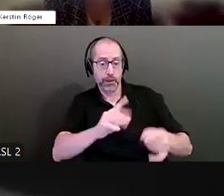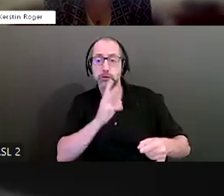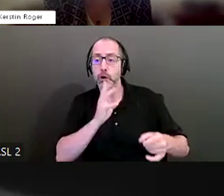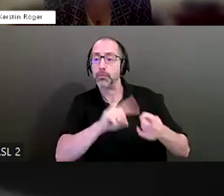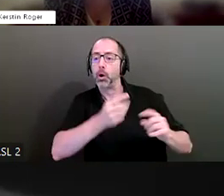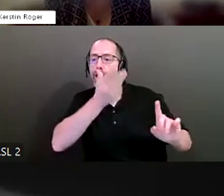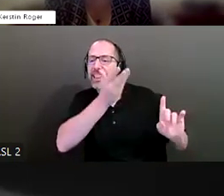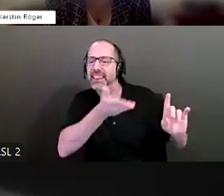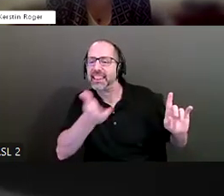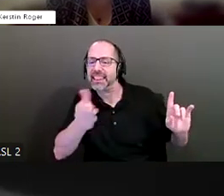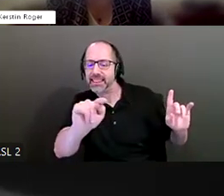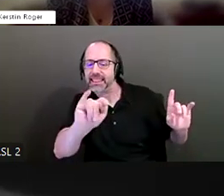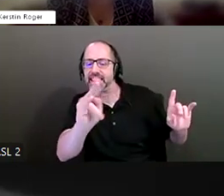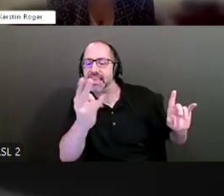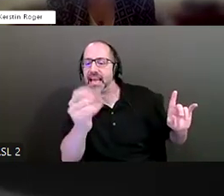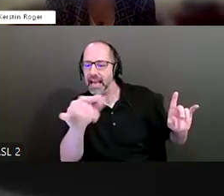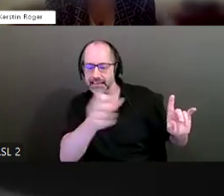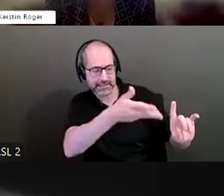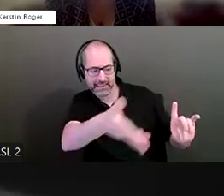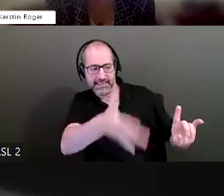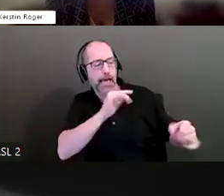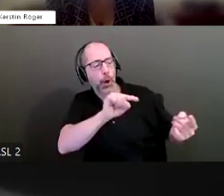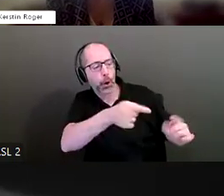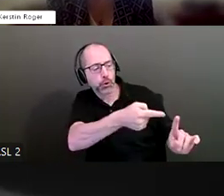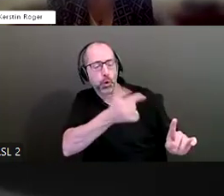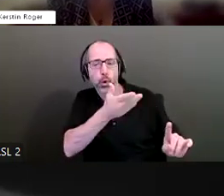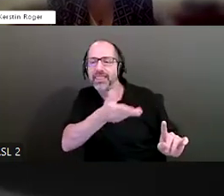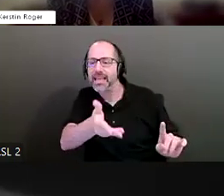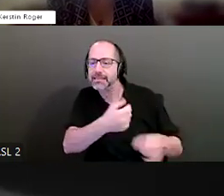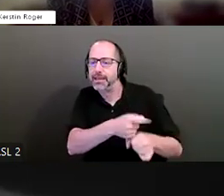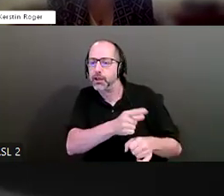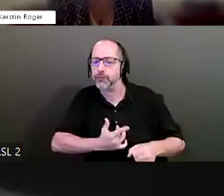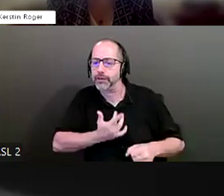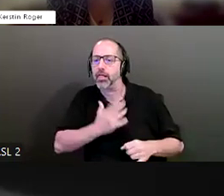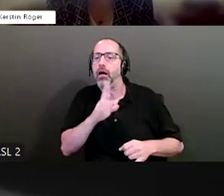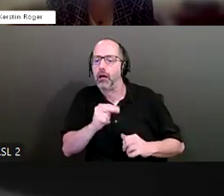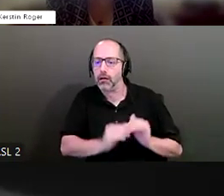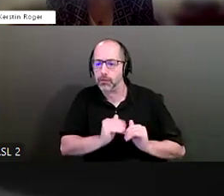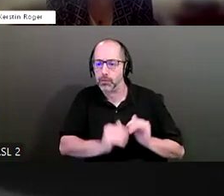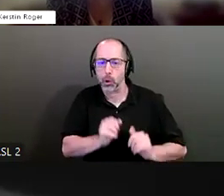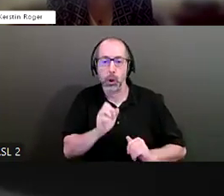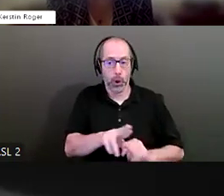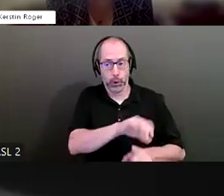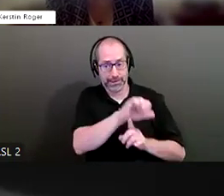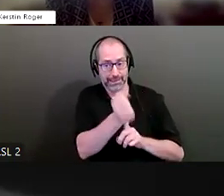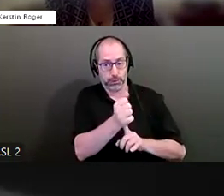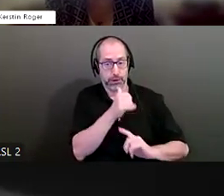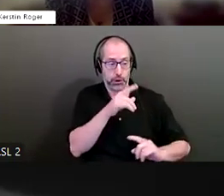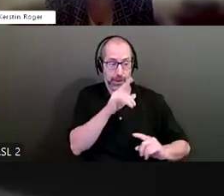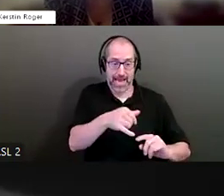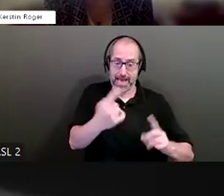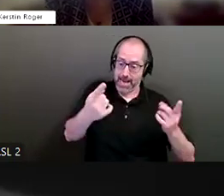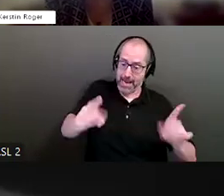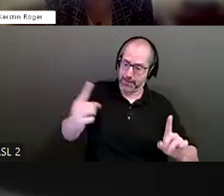hurting you, or things that make you feel uncomfortable, or have you had a situation where someone did something you didn't feel